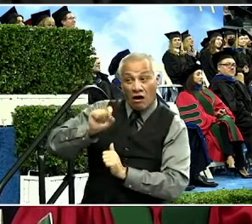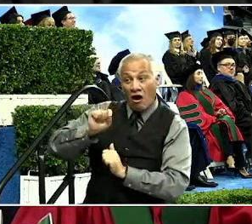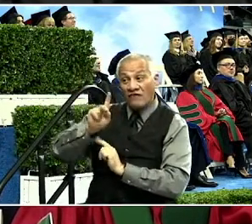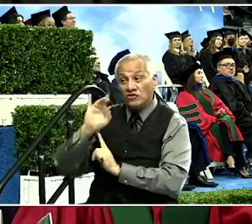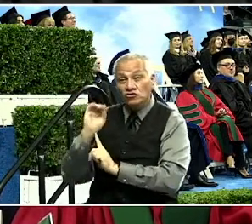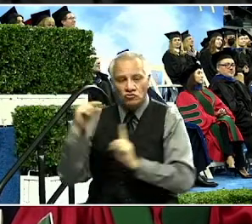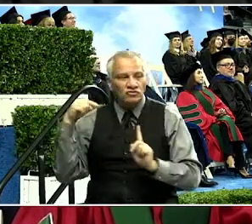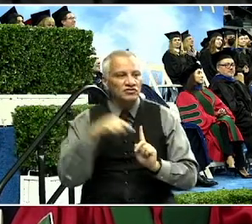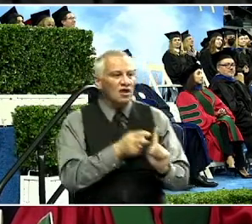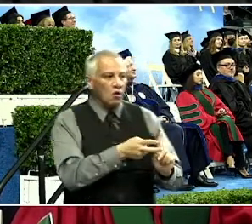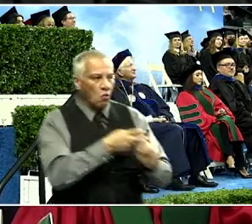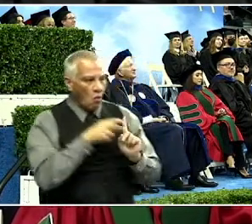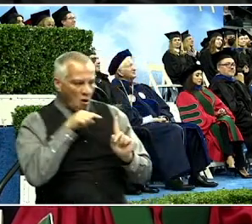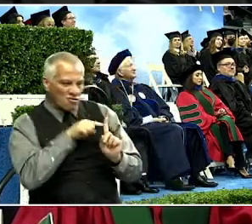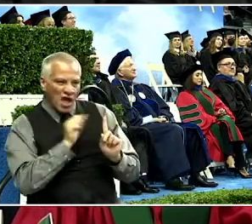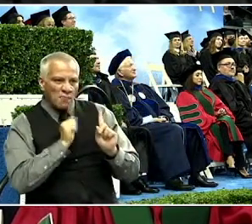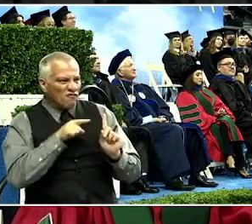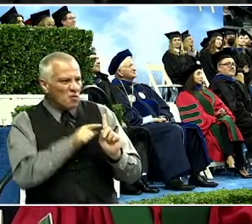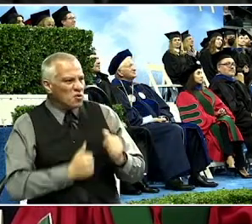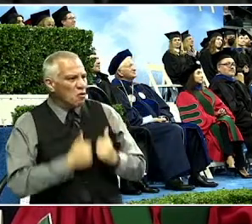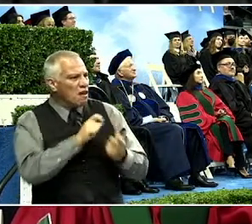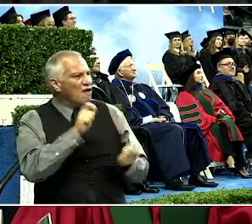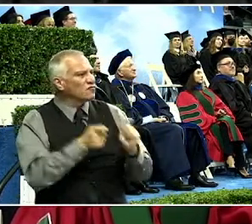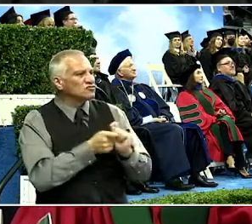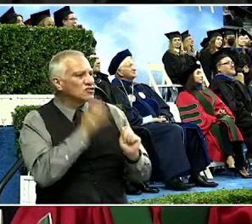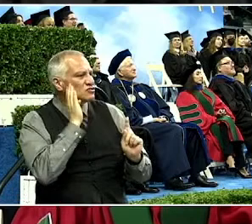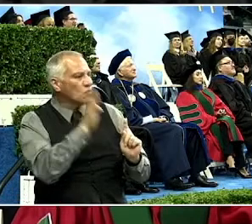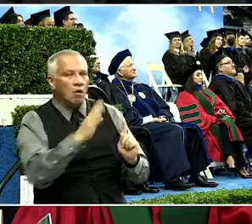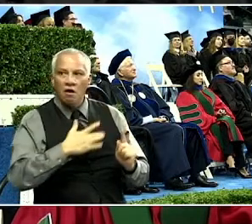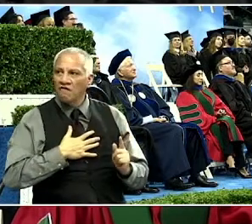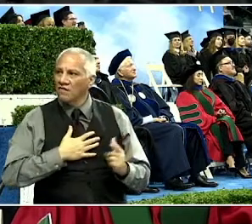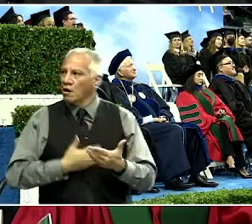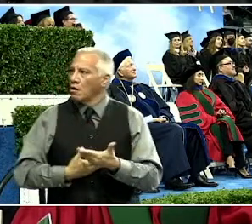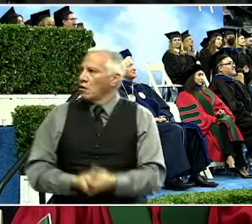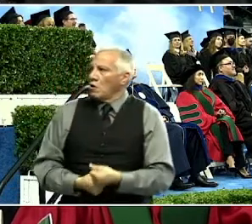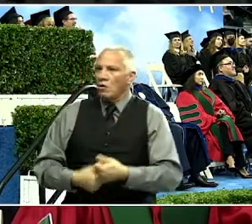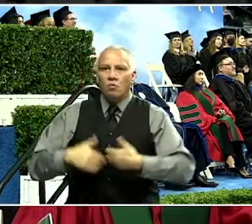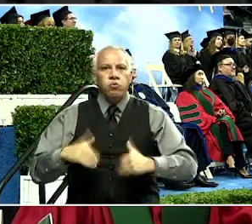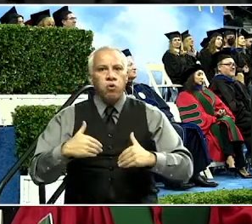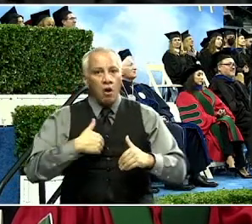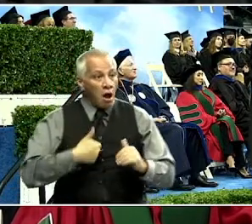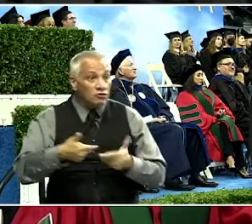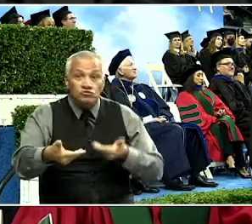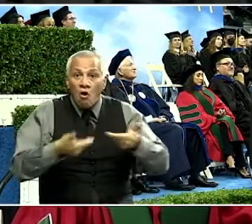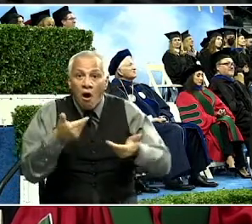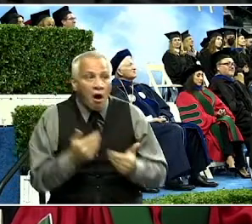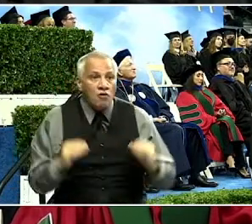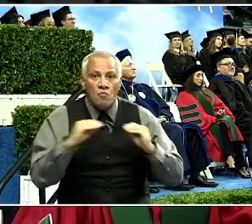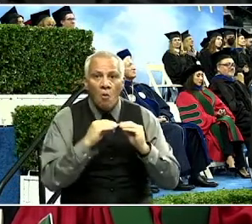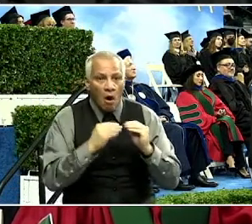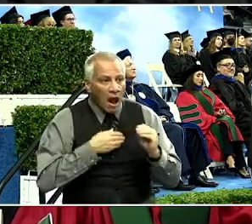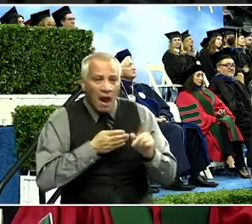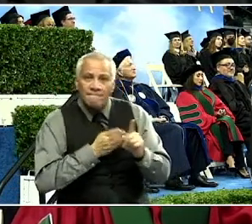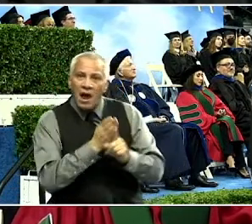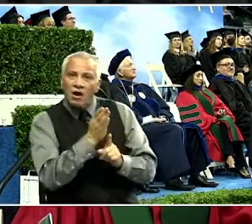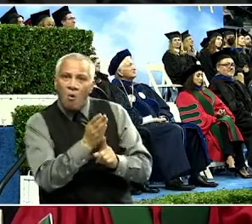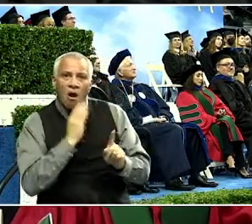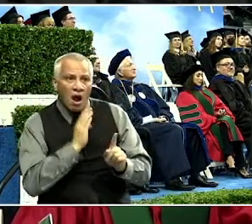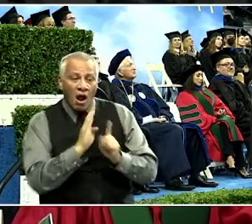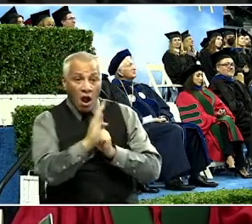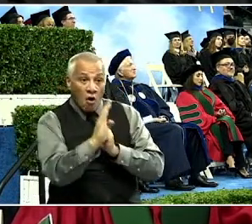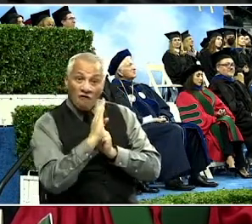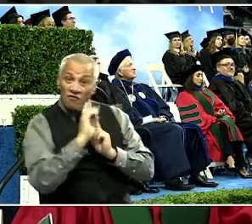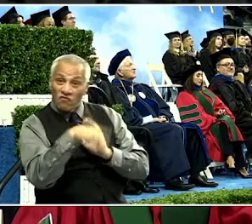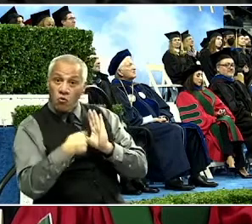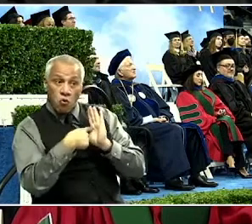change your life. I was feeling more confident than ever. I started working more, and for the first time in my career, I got a straight offer for a